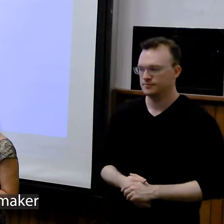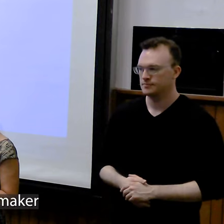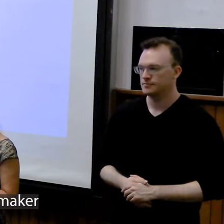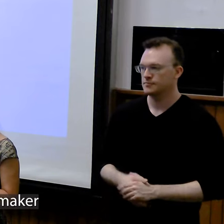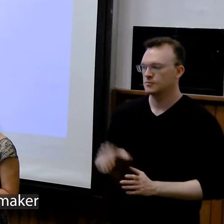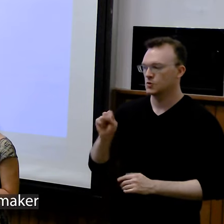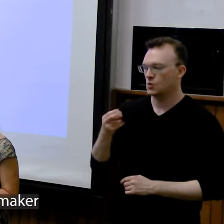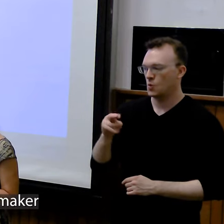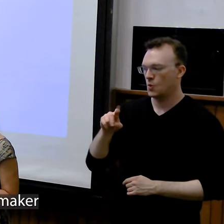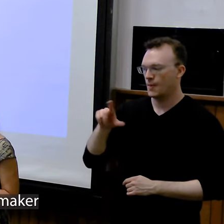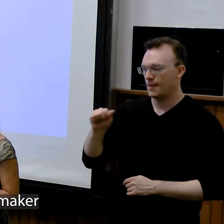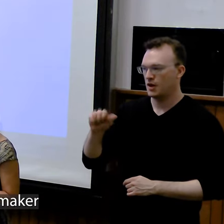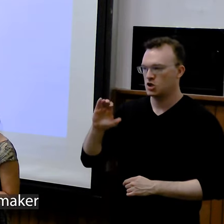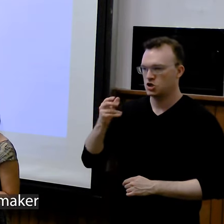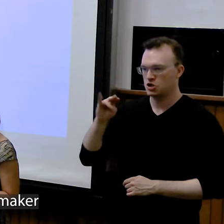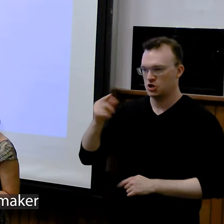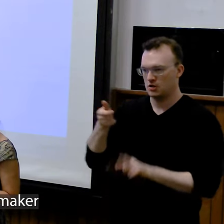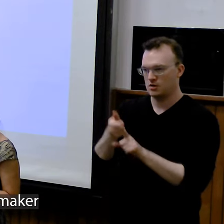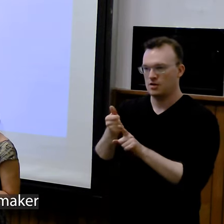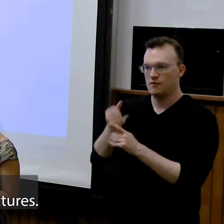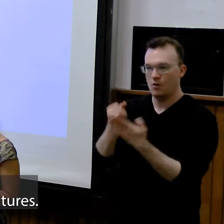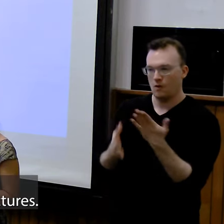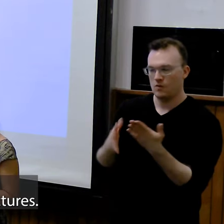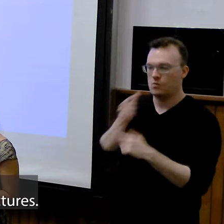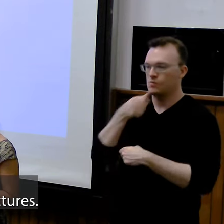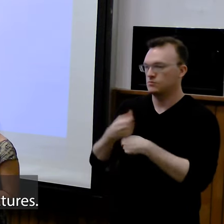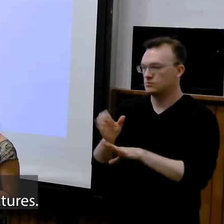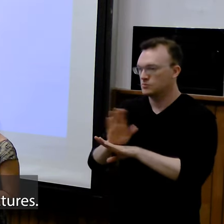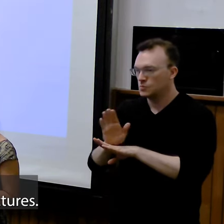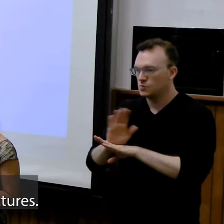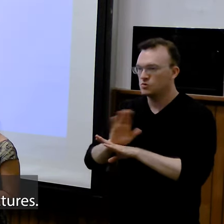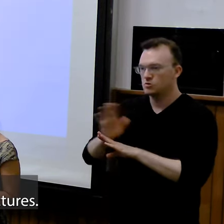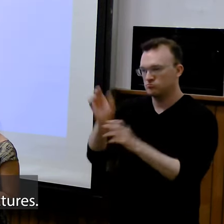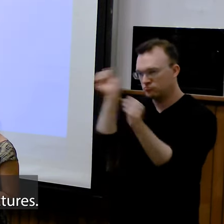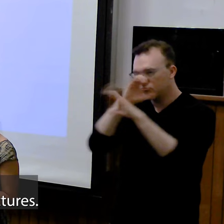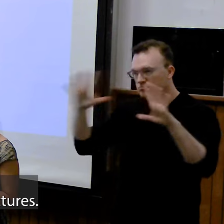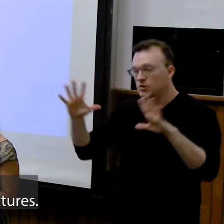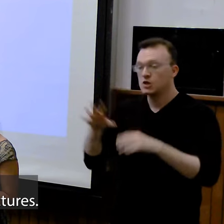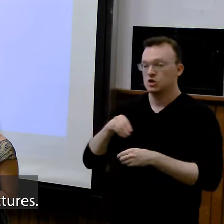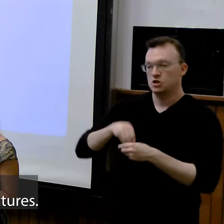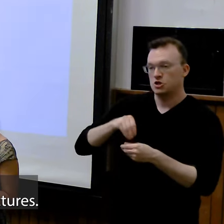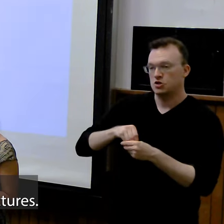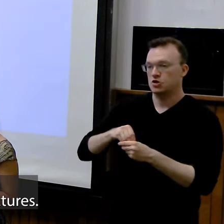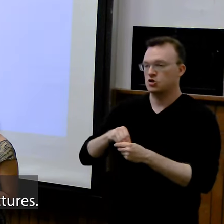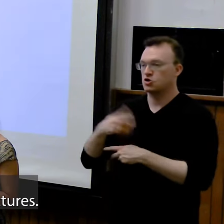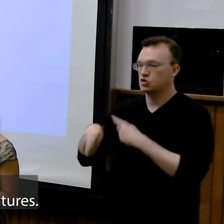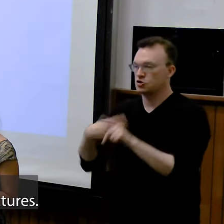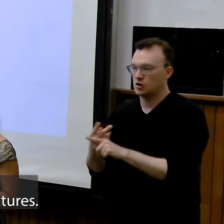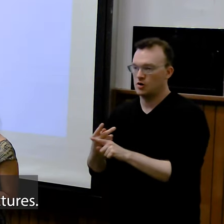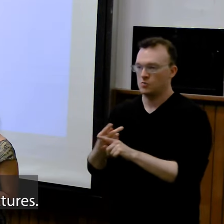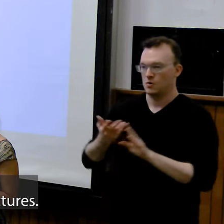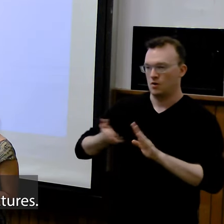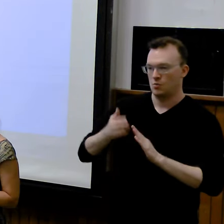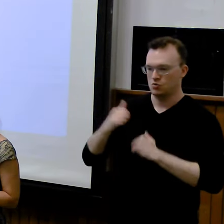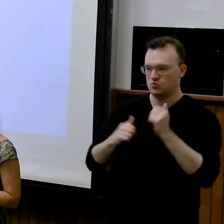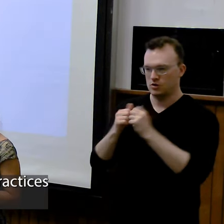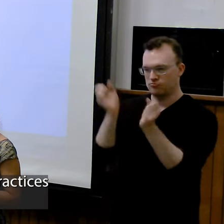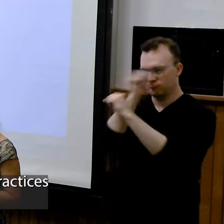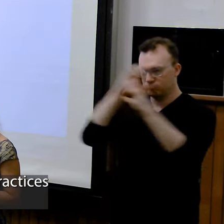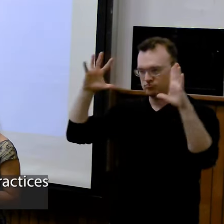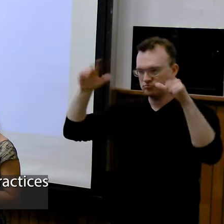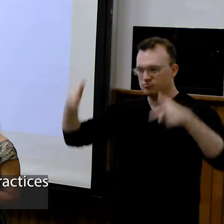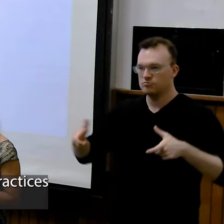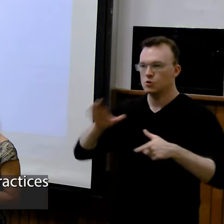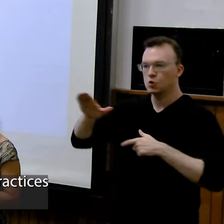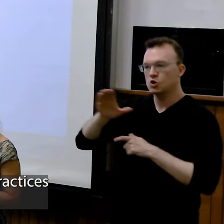Shu Lea Cheang is an artist and filmmaker whose work aims to envision genders, genres, and operating structures.